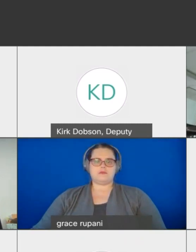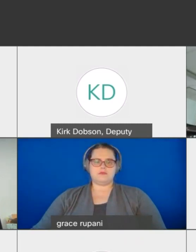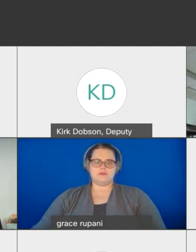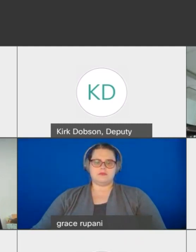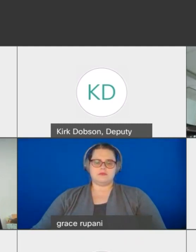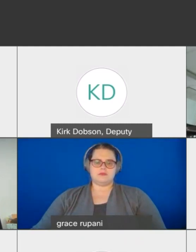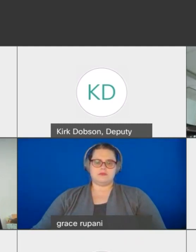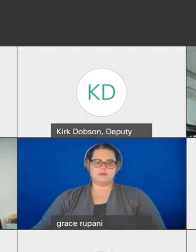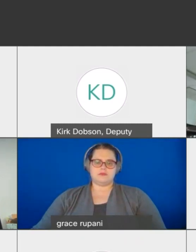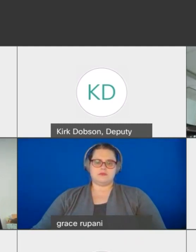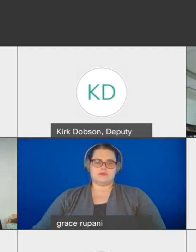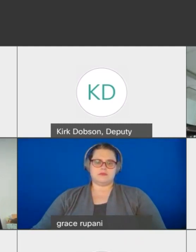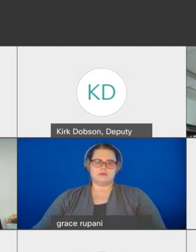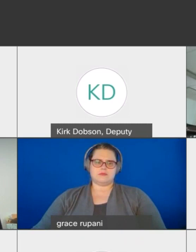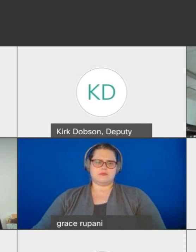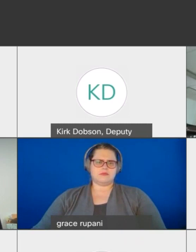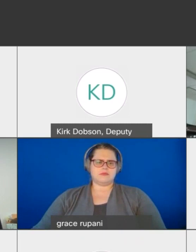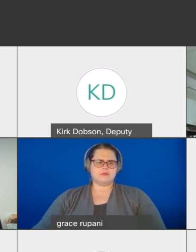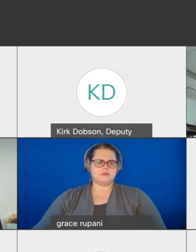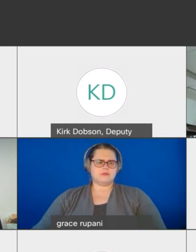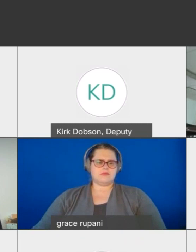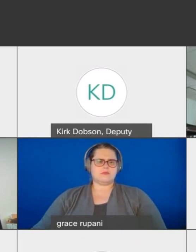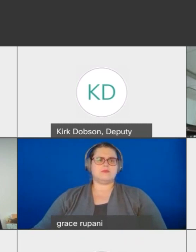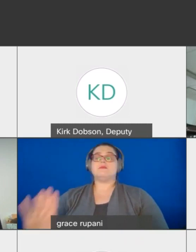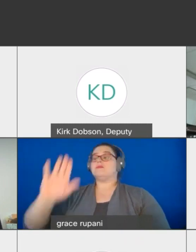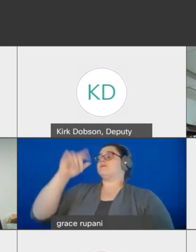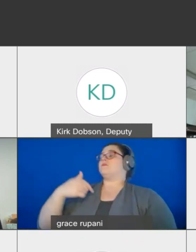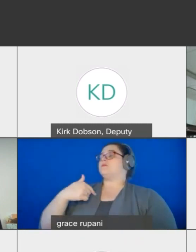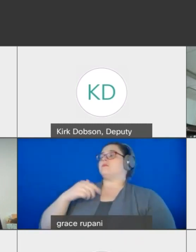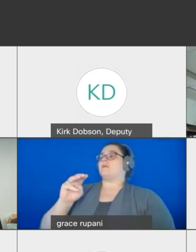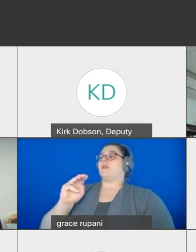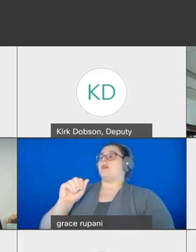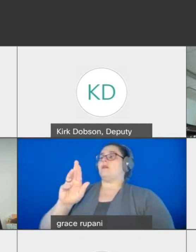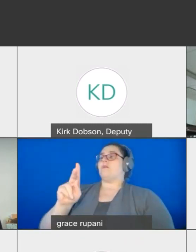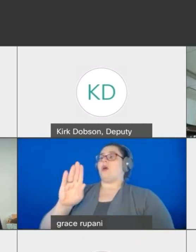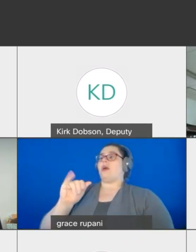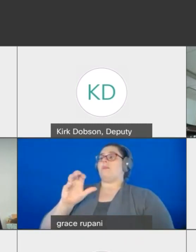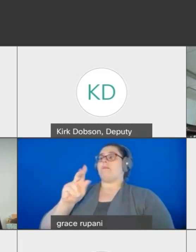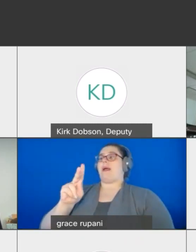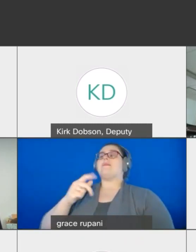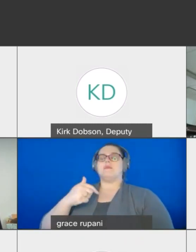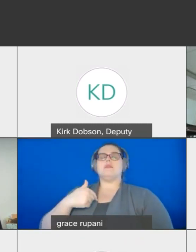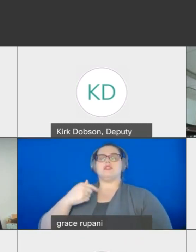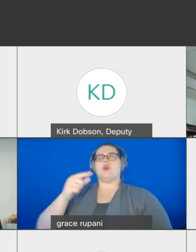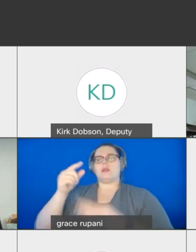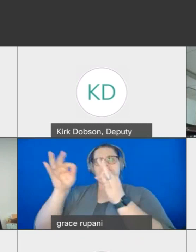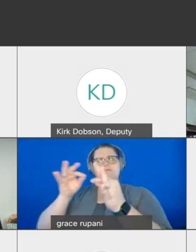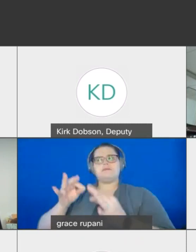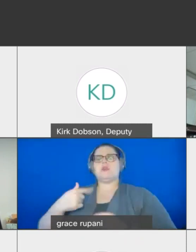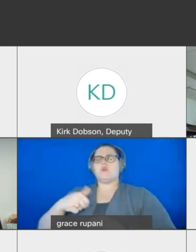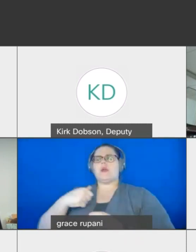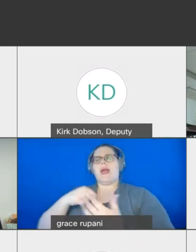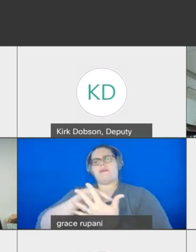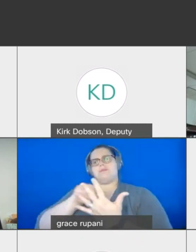Just so it's clear, there's also some tools. This is Mark back. There are some tools at our disposal to the extent we need